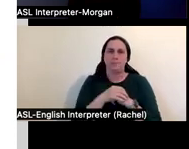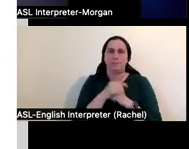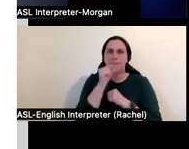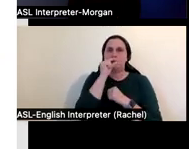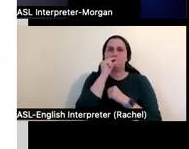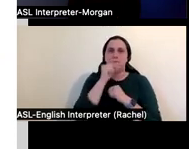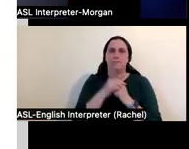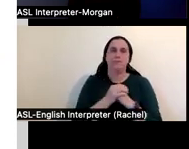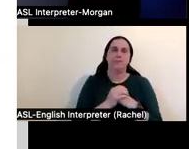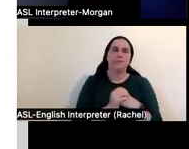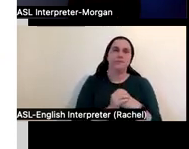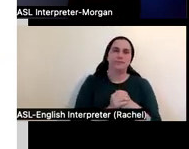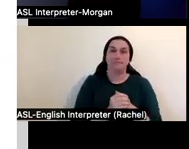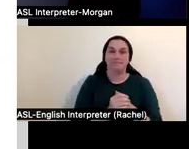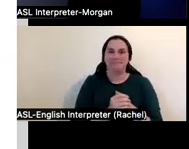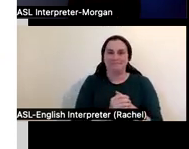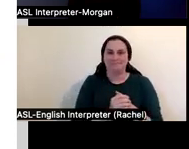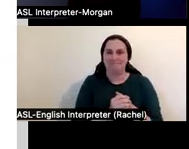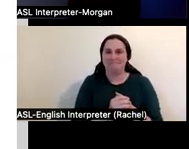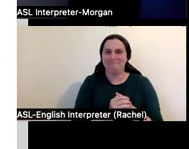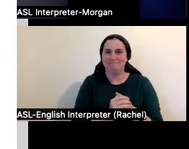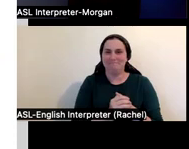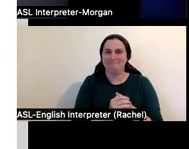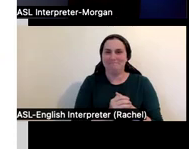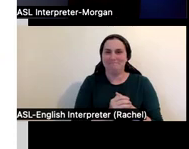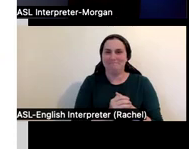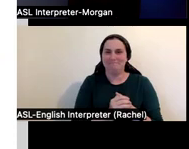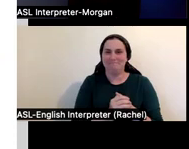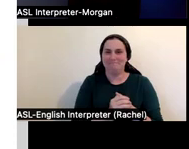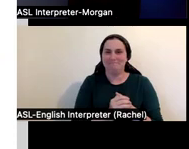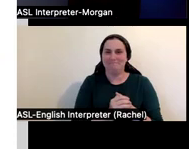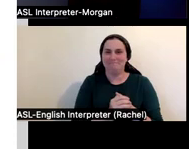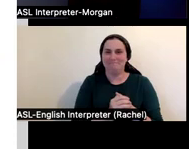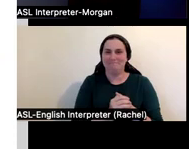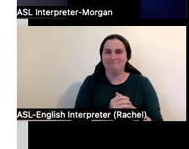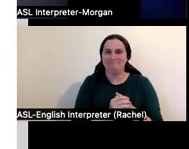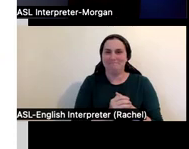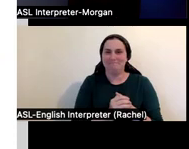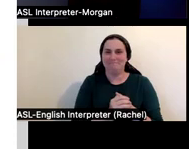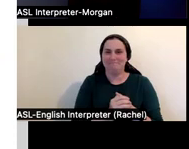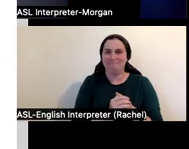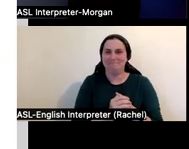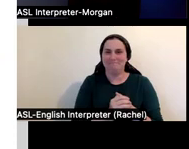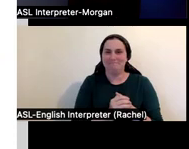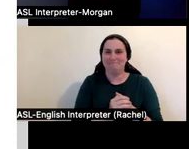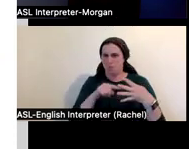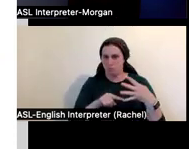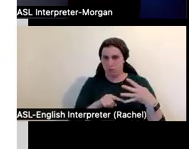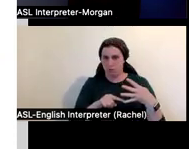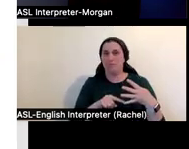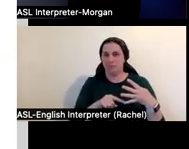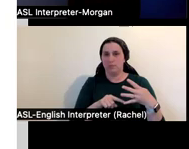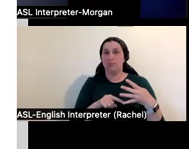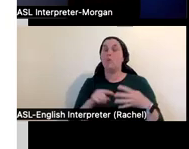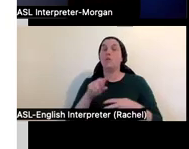So these are the extra sounds. These are the extra, and we're gonna practice the sounds in a little bit. But this is just like in addition to the 26 letters,